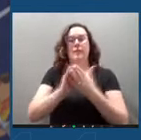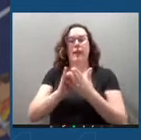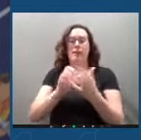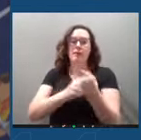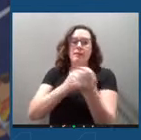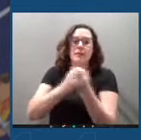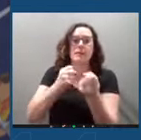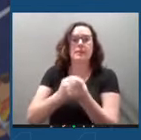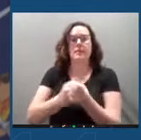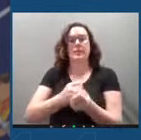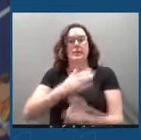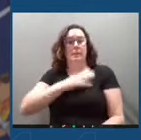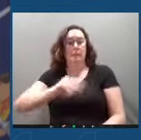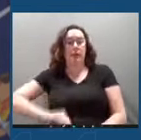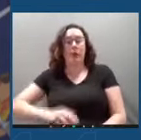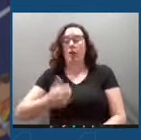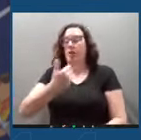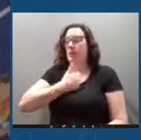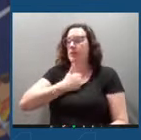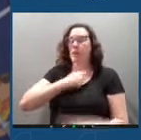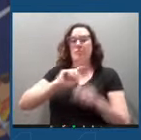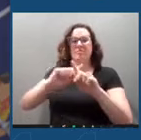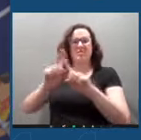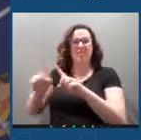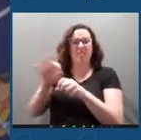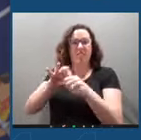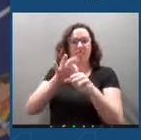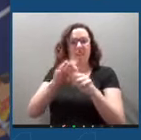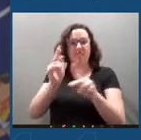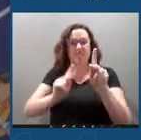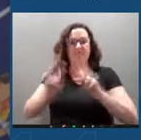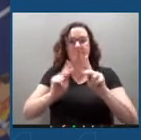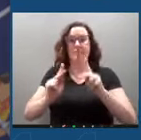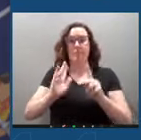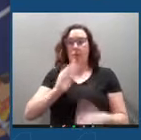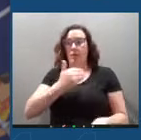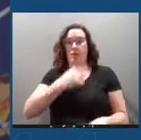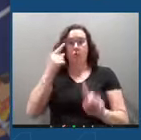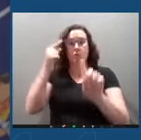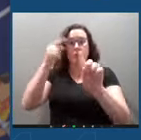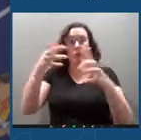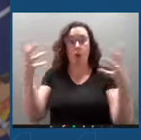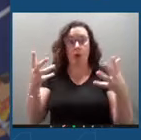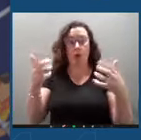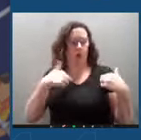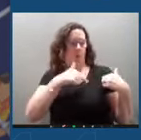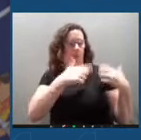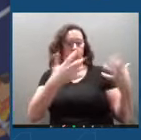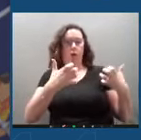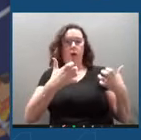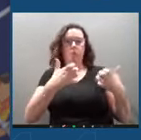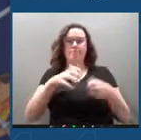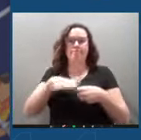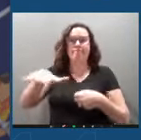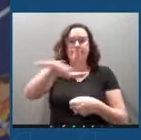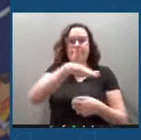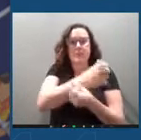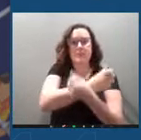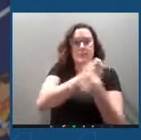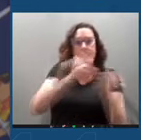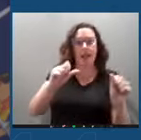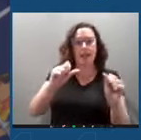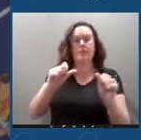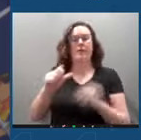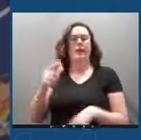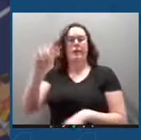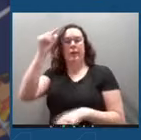I and other elected officials, Councilmember Rivera and others, to make sure that we are safe, as well as our partners in state government who I recognize? We are going